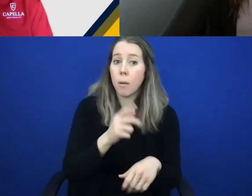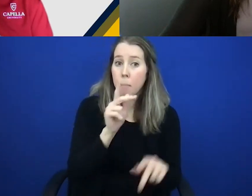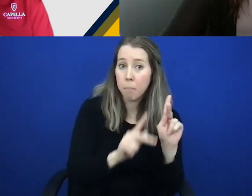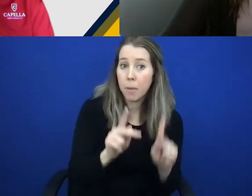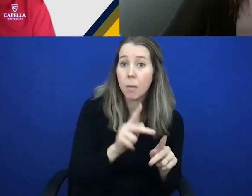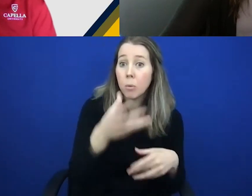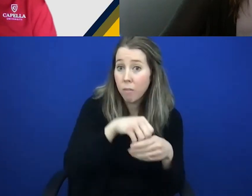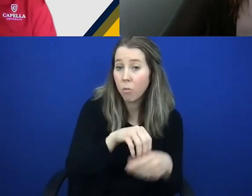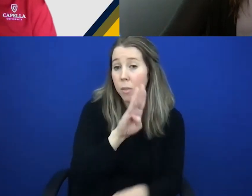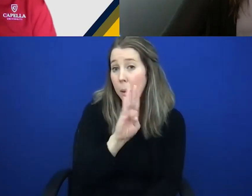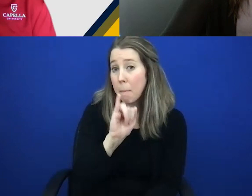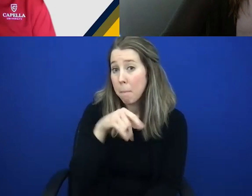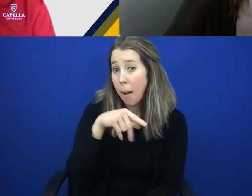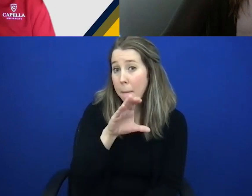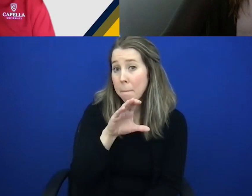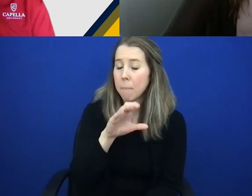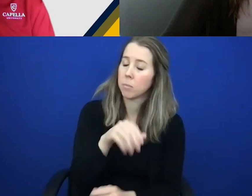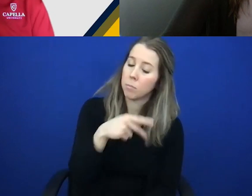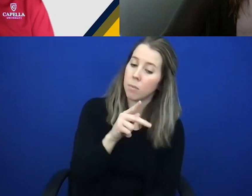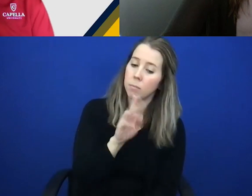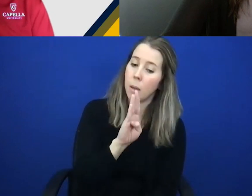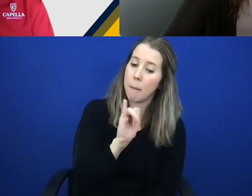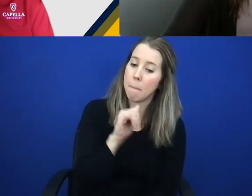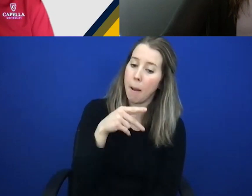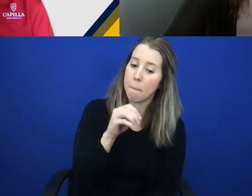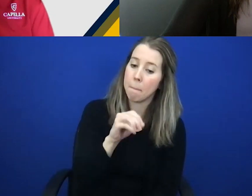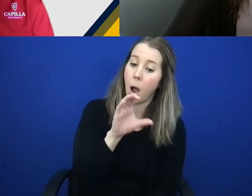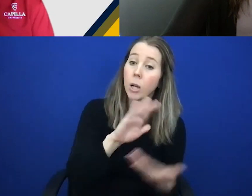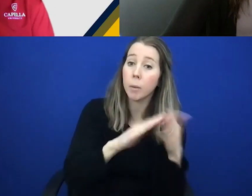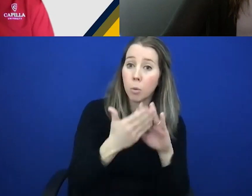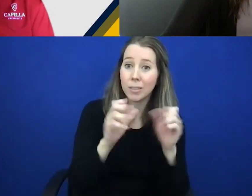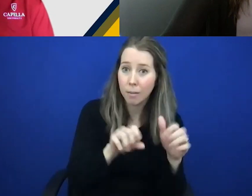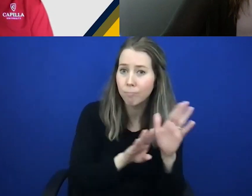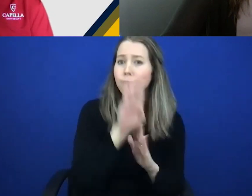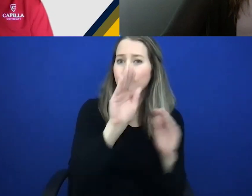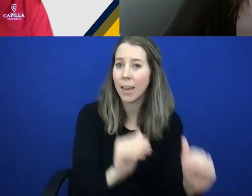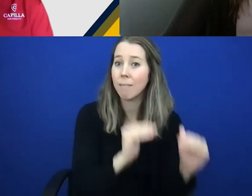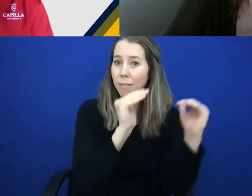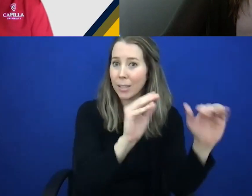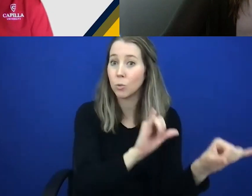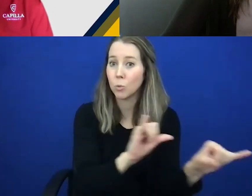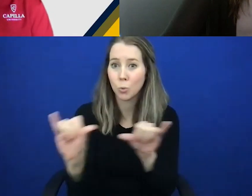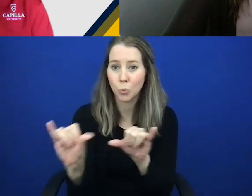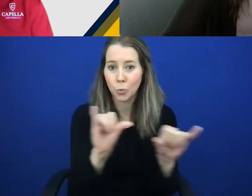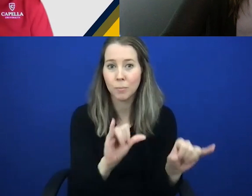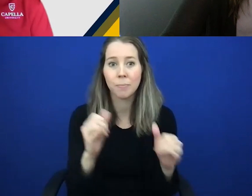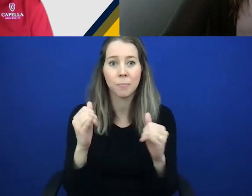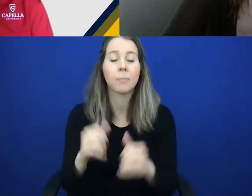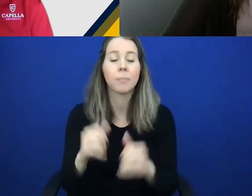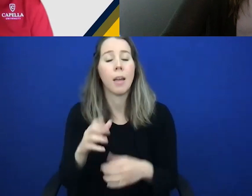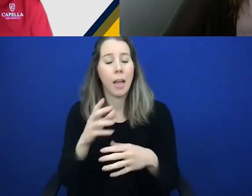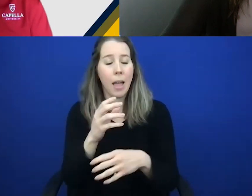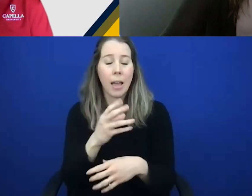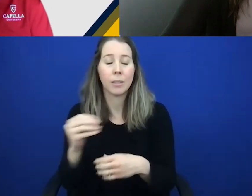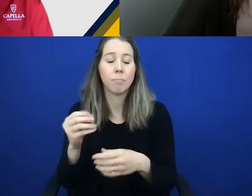members of BIPOC communities advance as well. And then we need to expand credit for prior